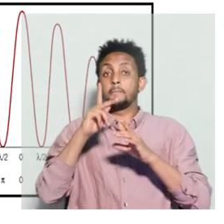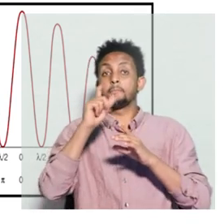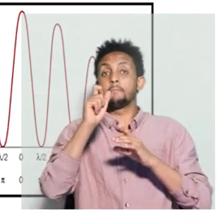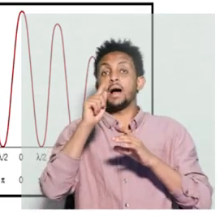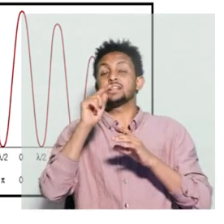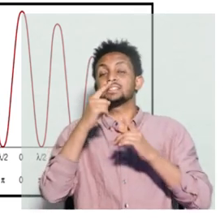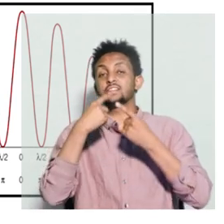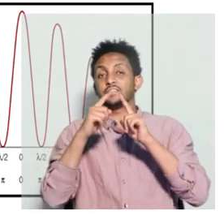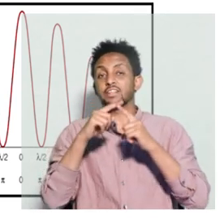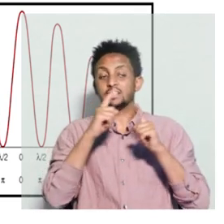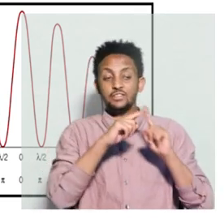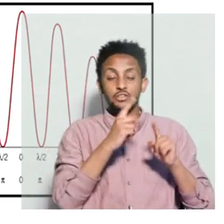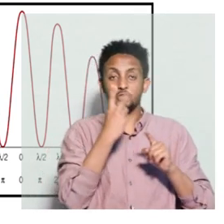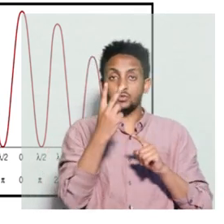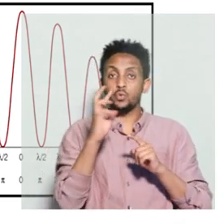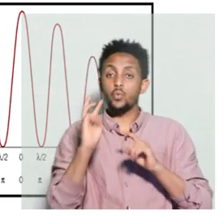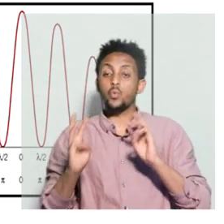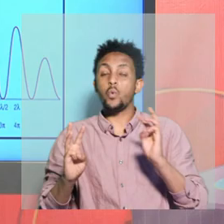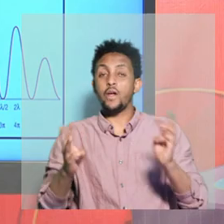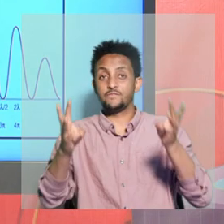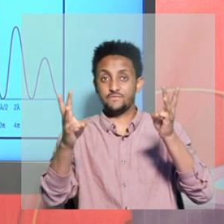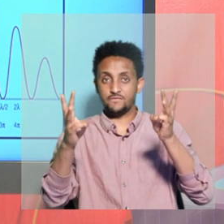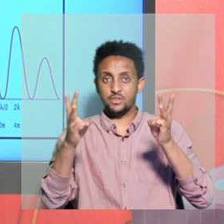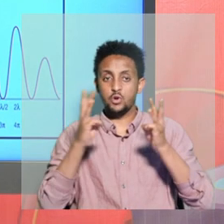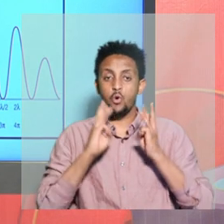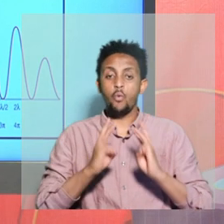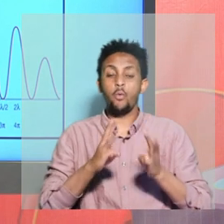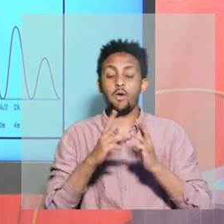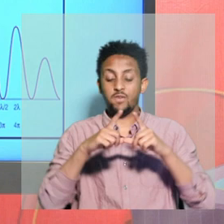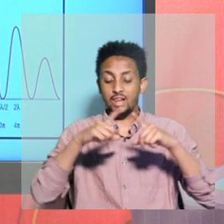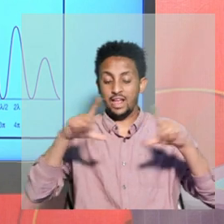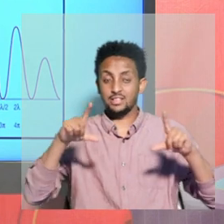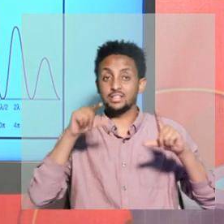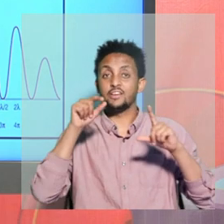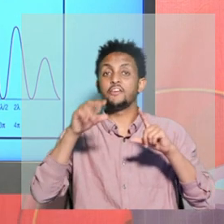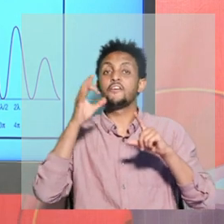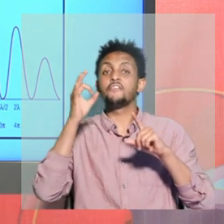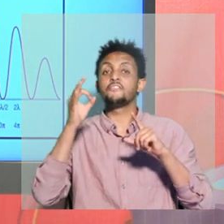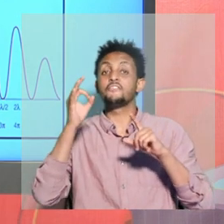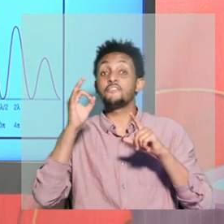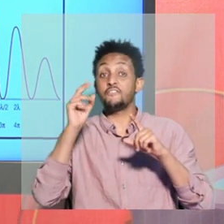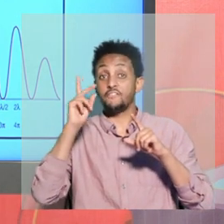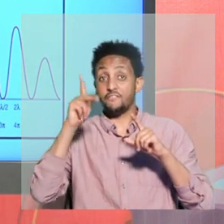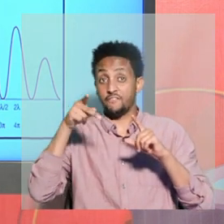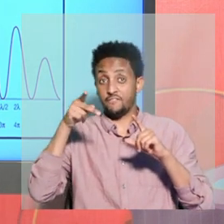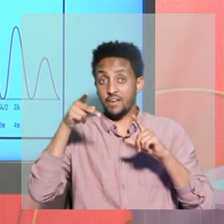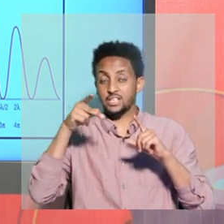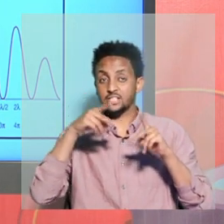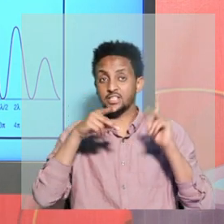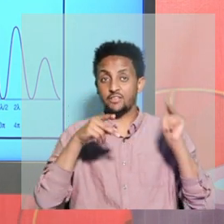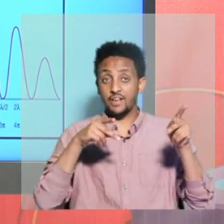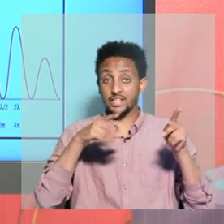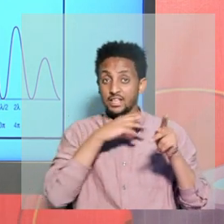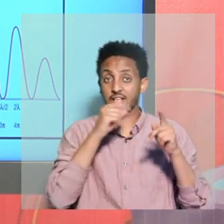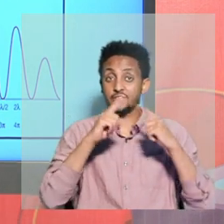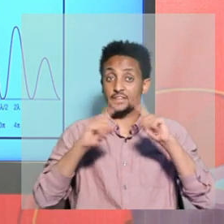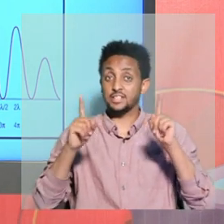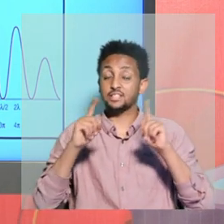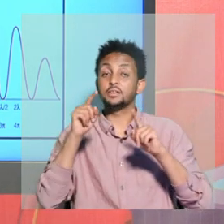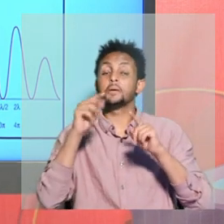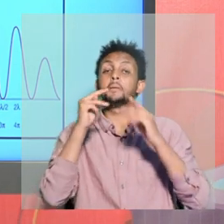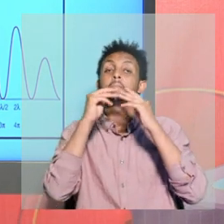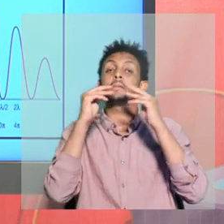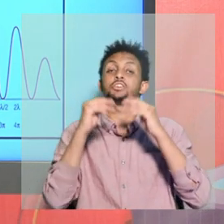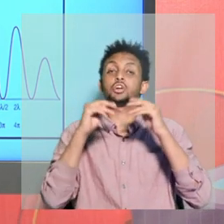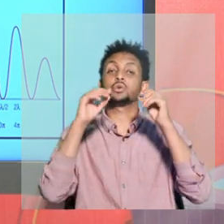means the difference of two waves in wavelengths, whereas phase difference means the difference of the two waves in measured